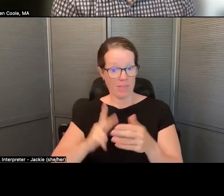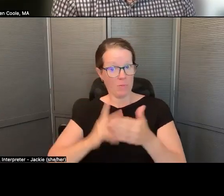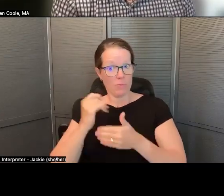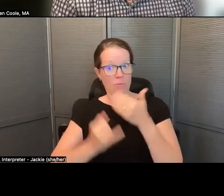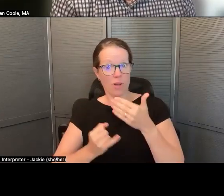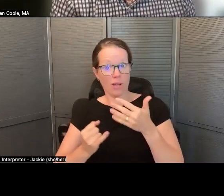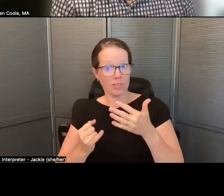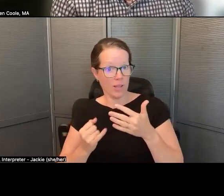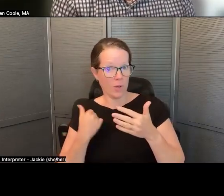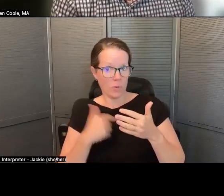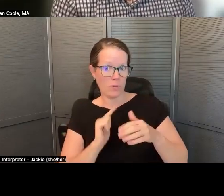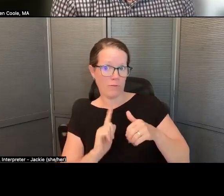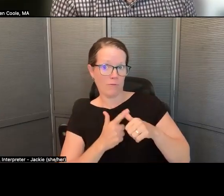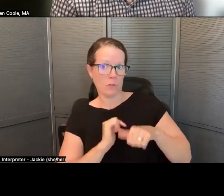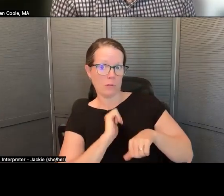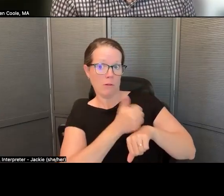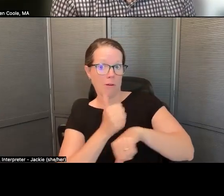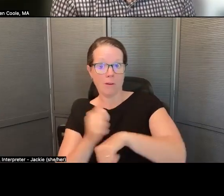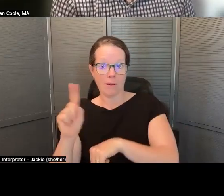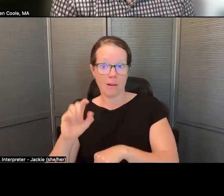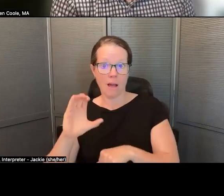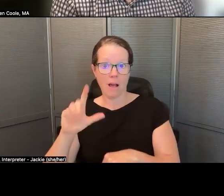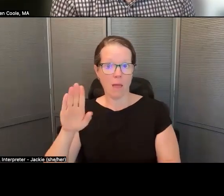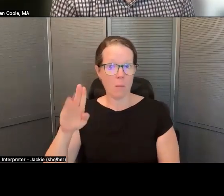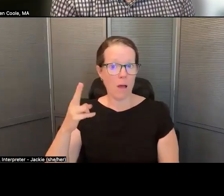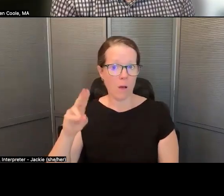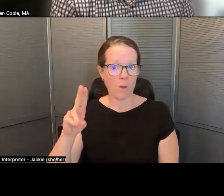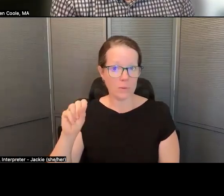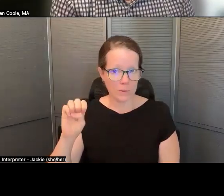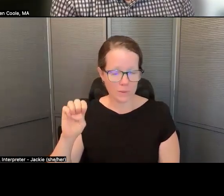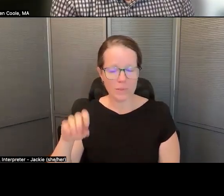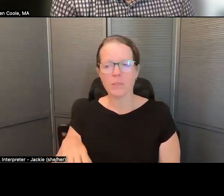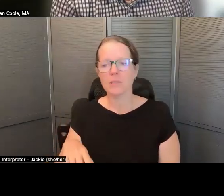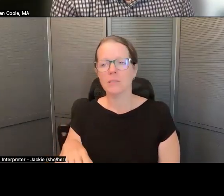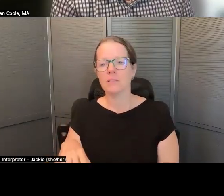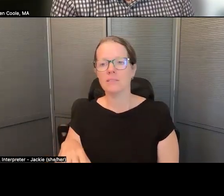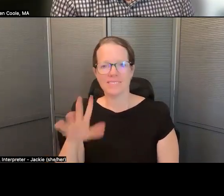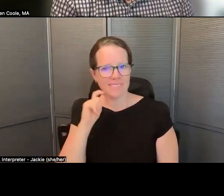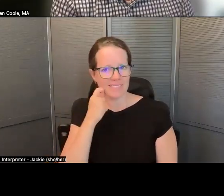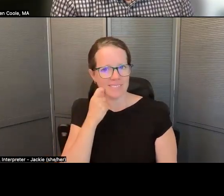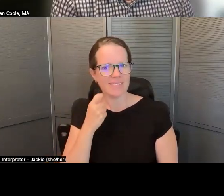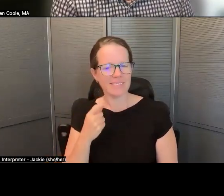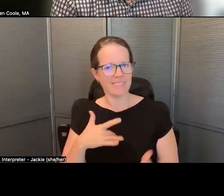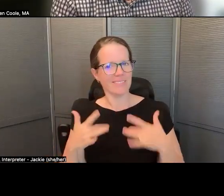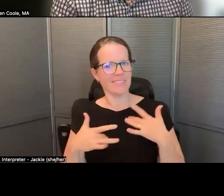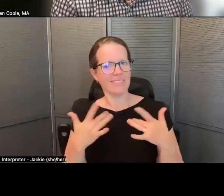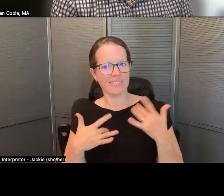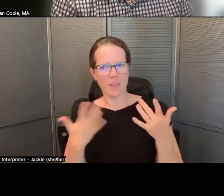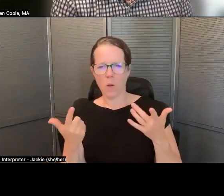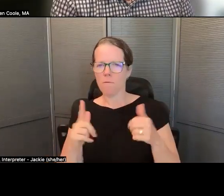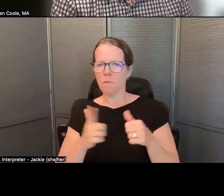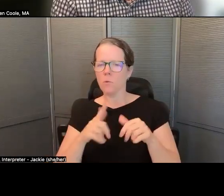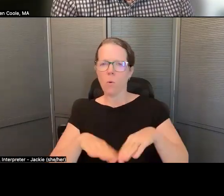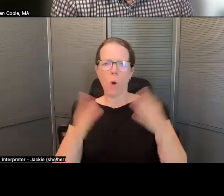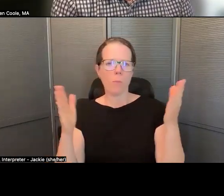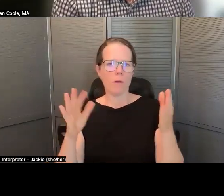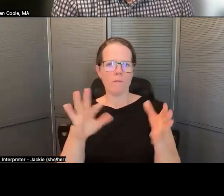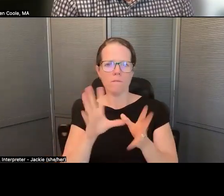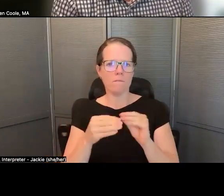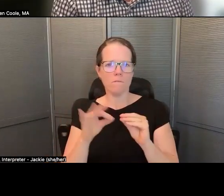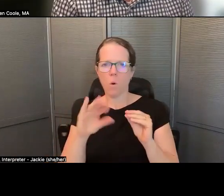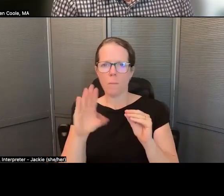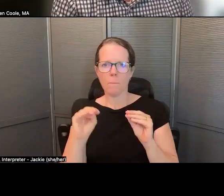exciting. And we did open kind of community forums to gauge interest. And it was